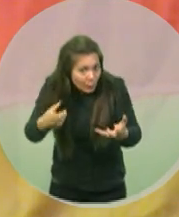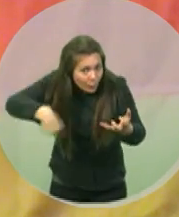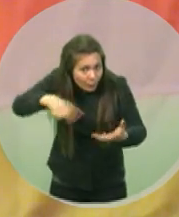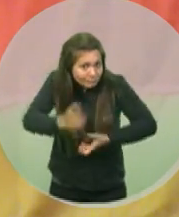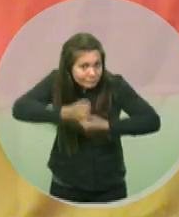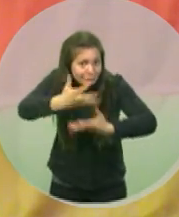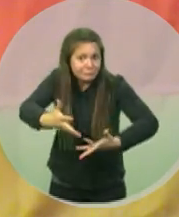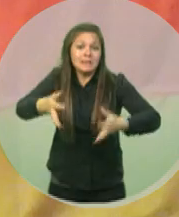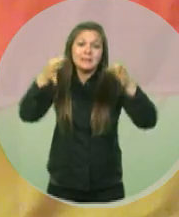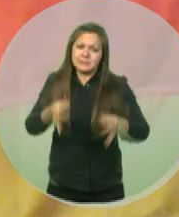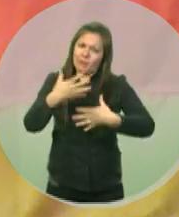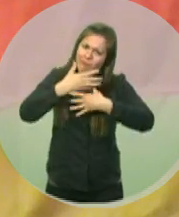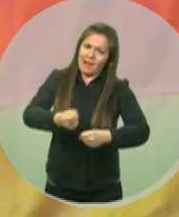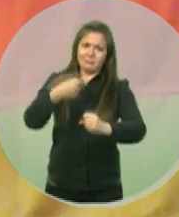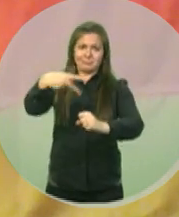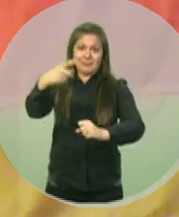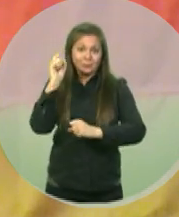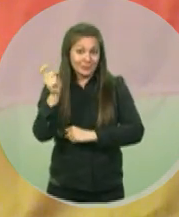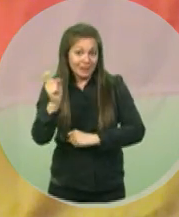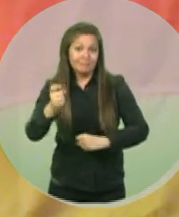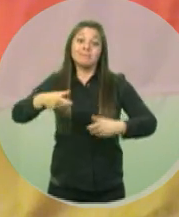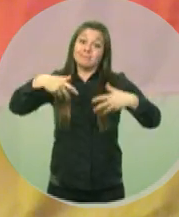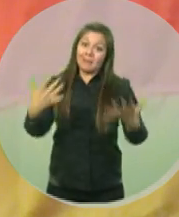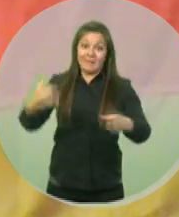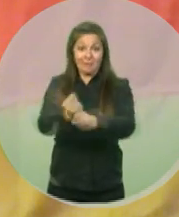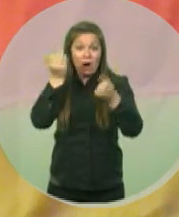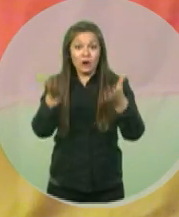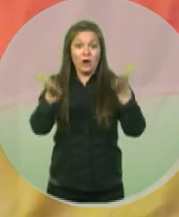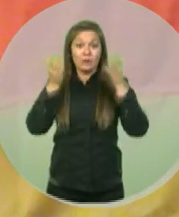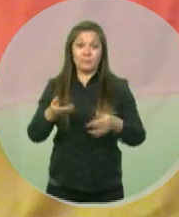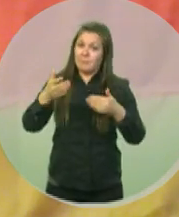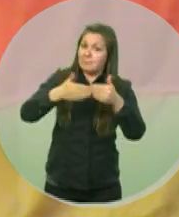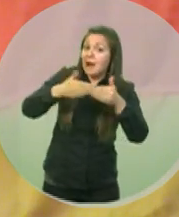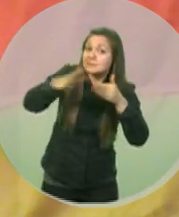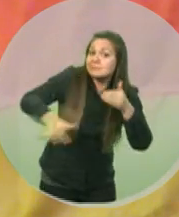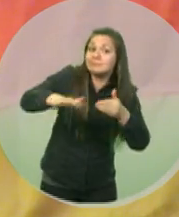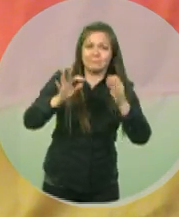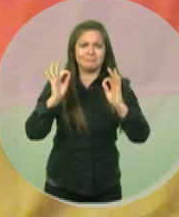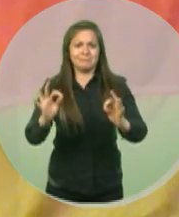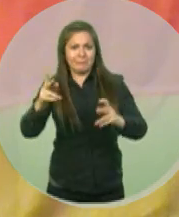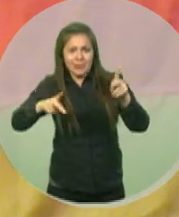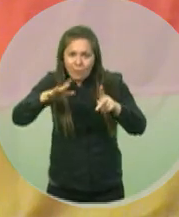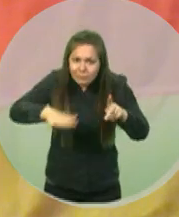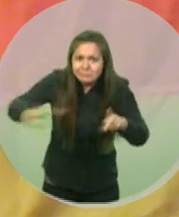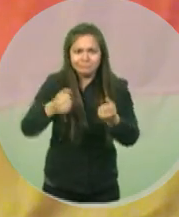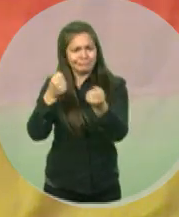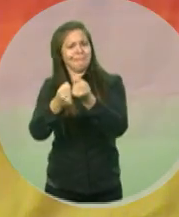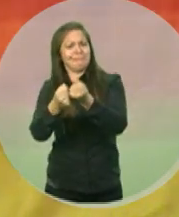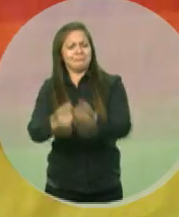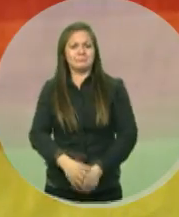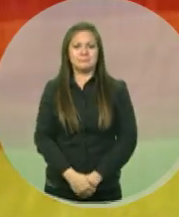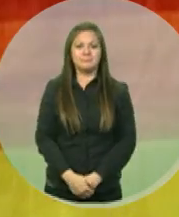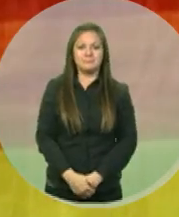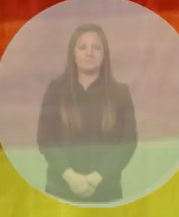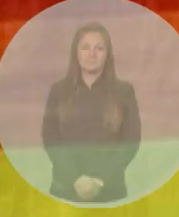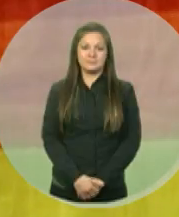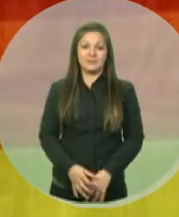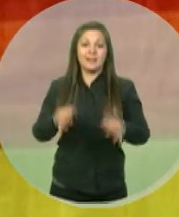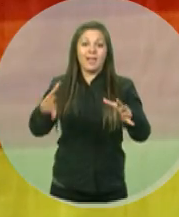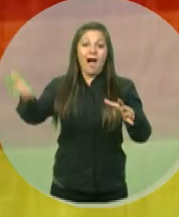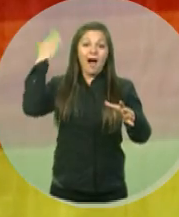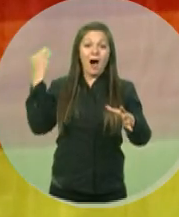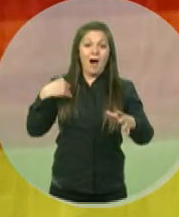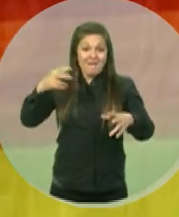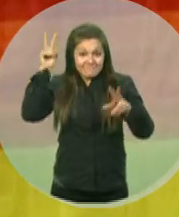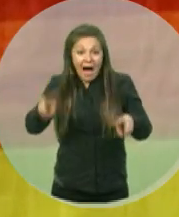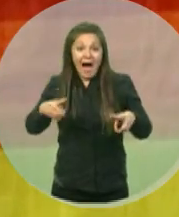make sure that you're in a safe situation. And you have support around you. Et quand